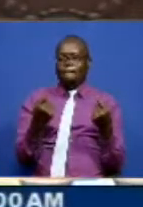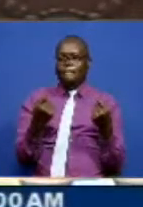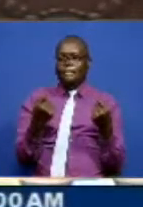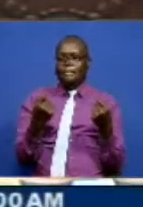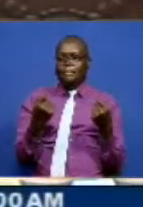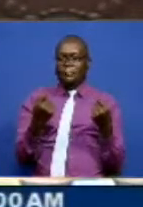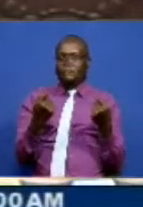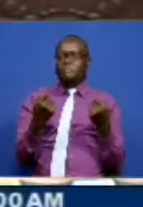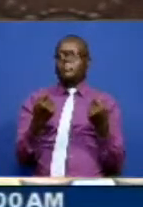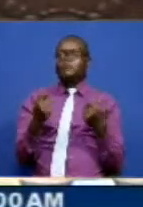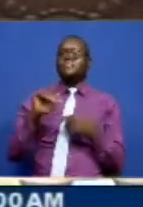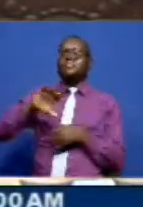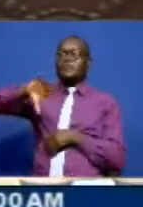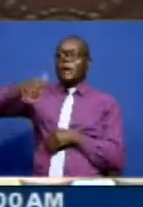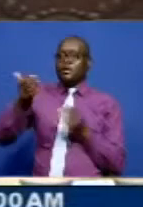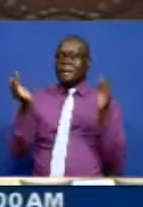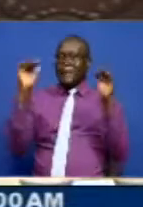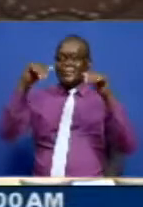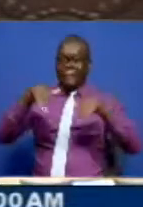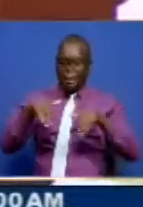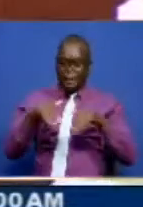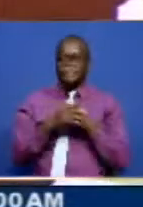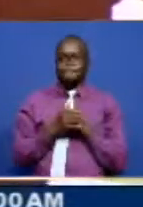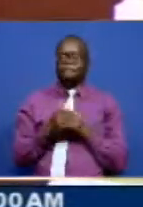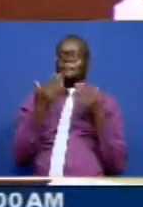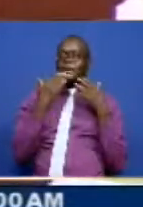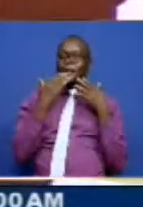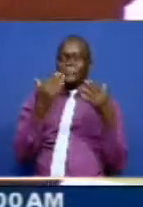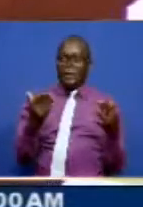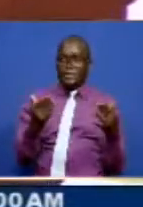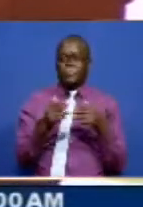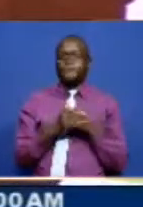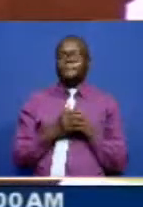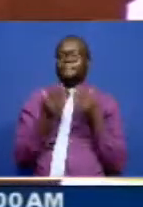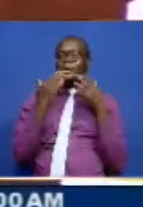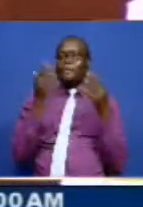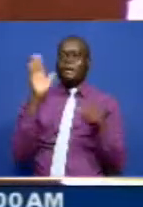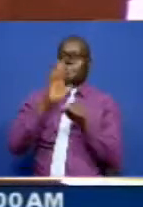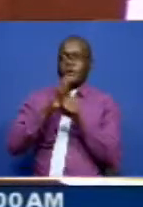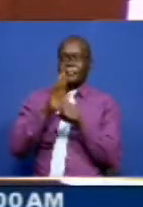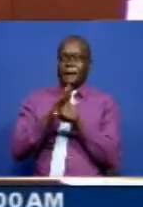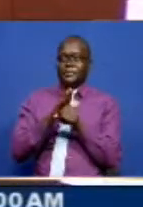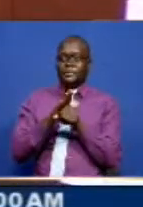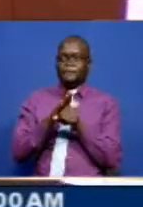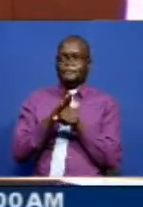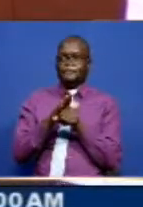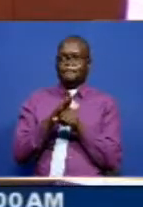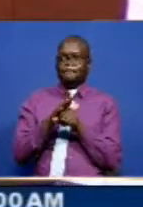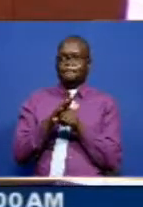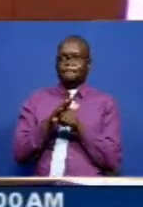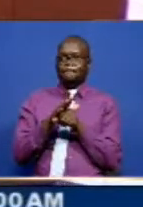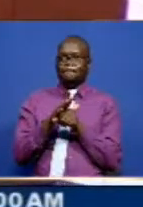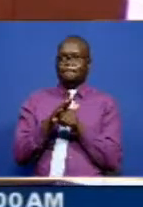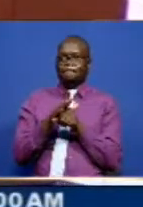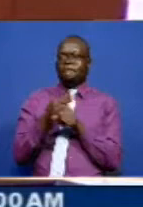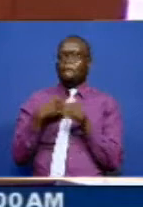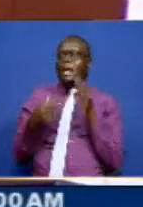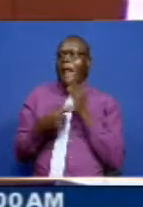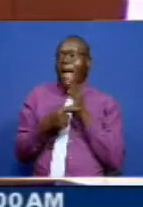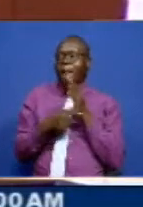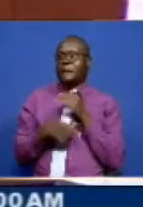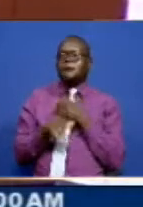Thank you. County Assembly. Thank you very much, Mr. Chairman. My name is Ahmed